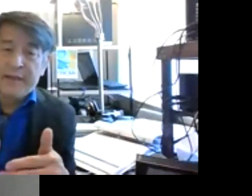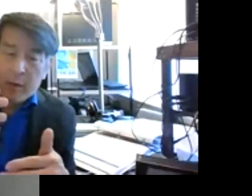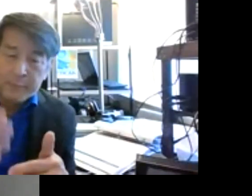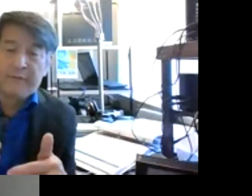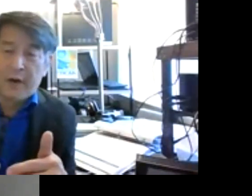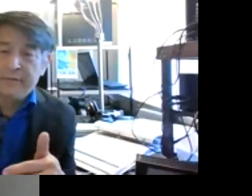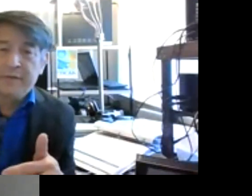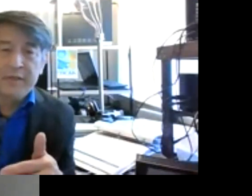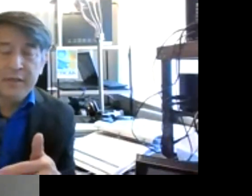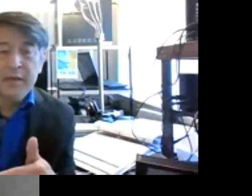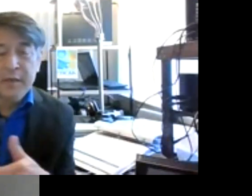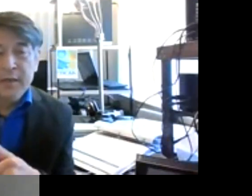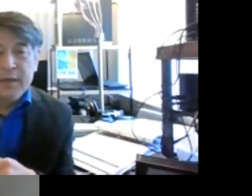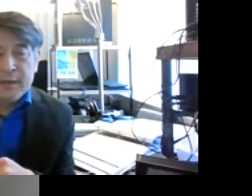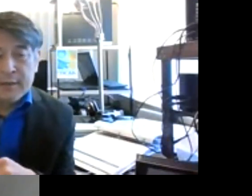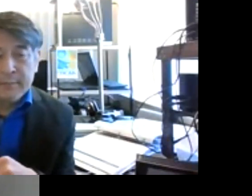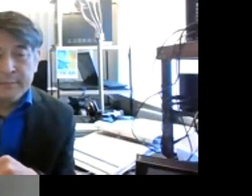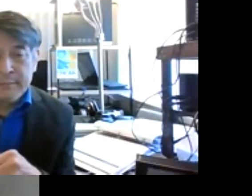do is help define the need